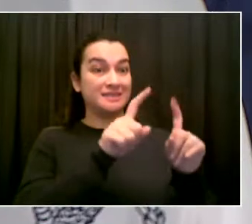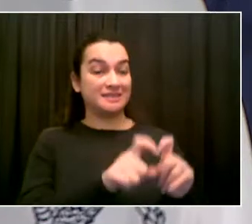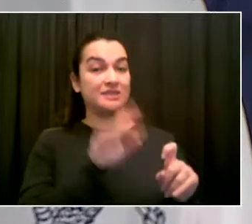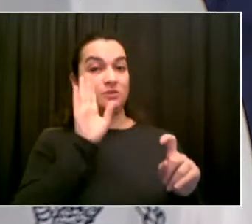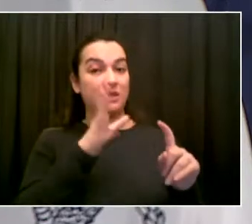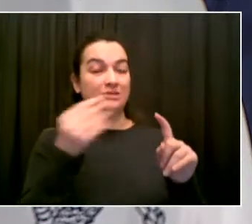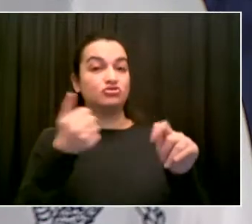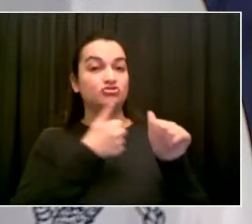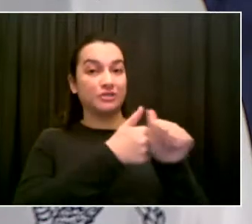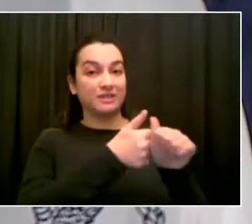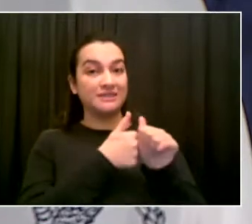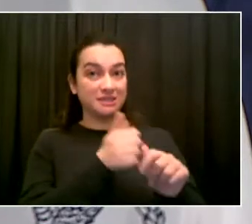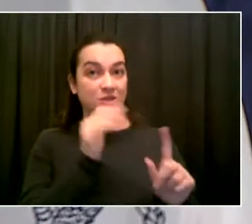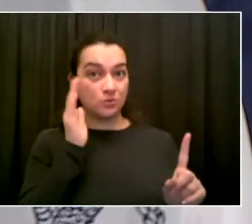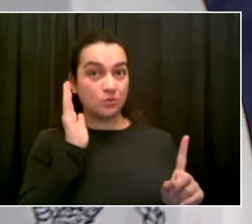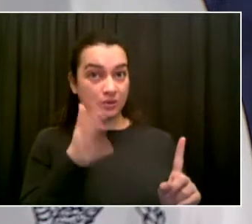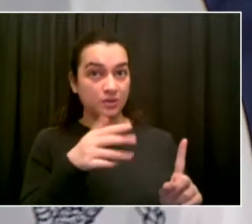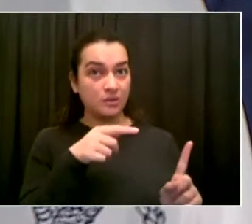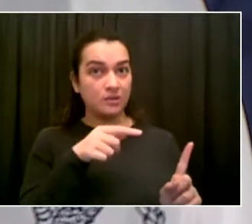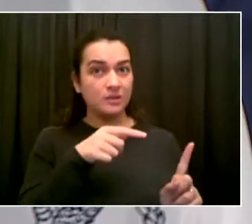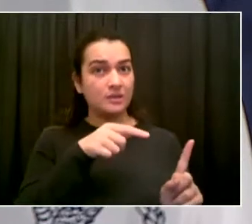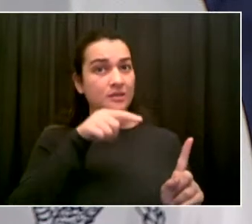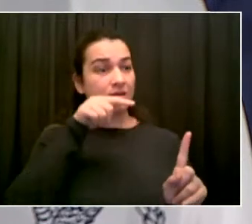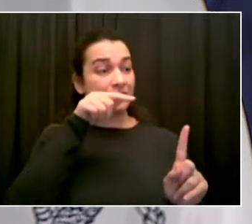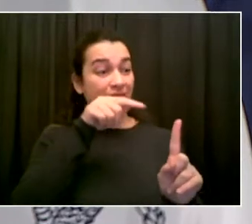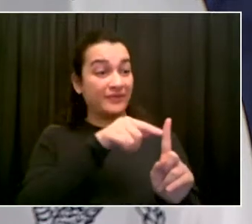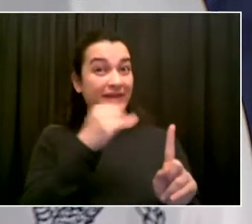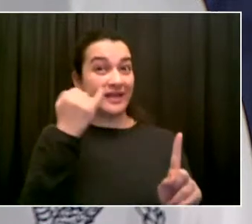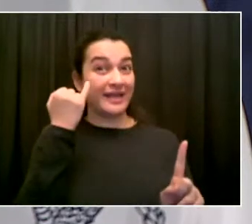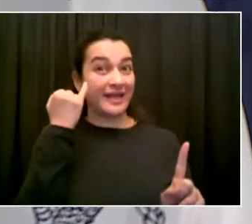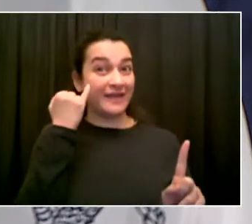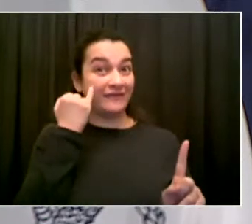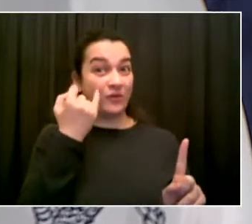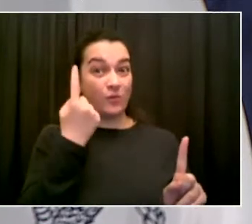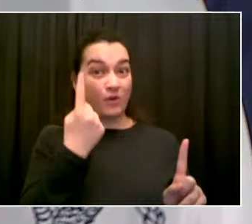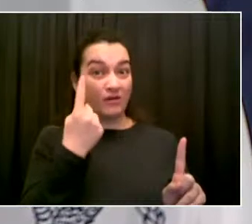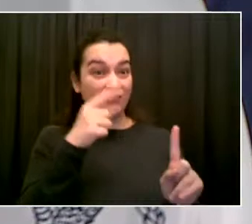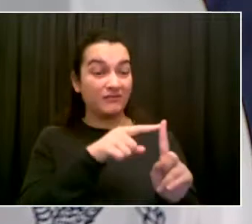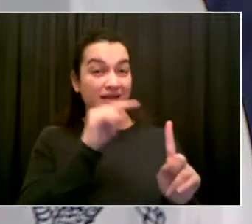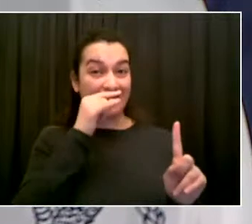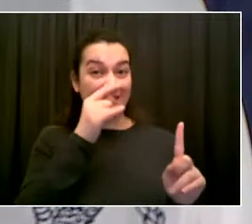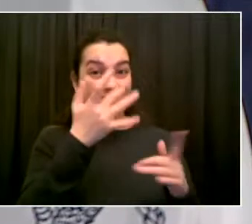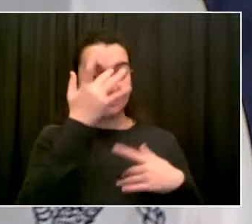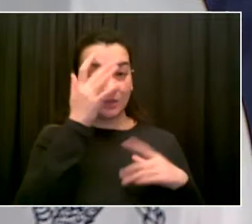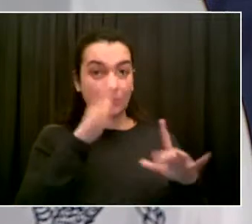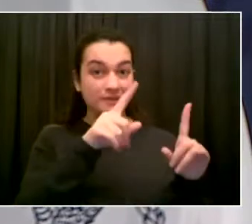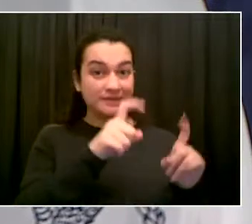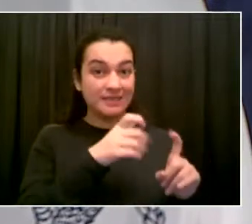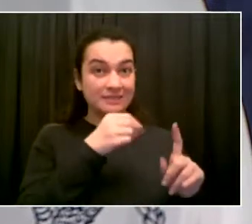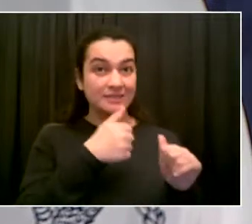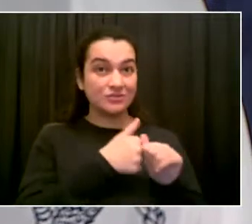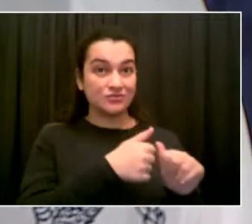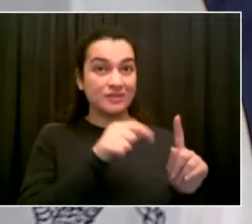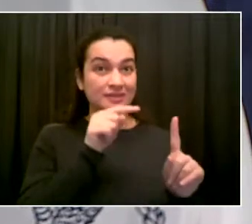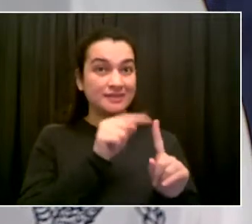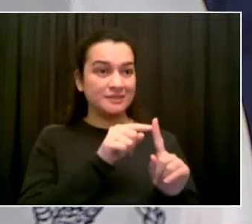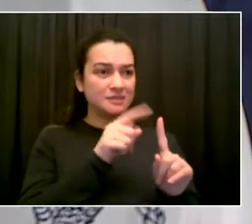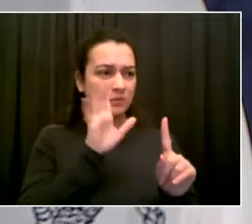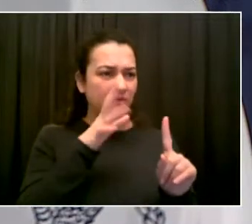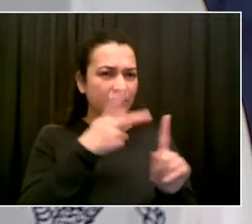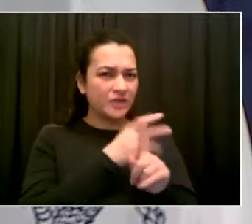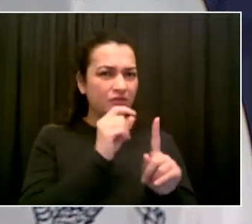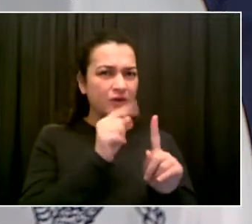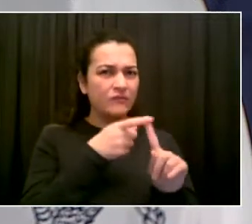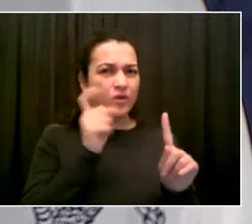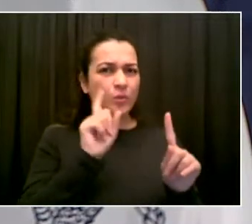you have to consider real world circumstances and that someone may have been exposed elsewhere. So I'm curious if you have a situation where a